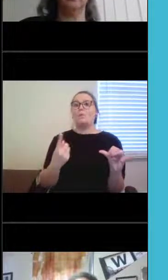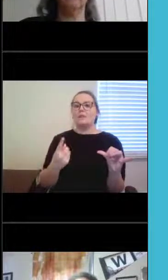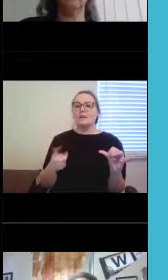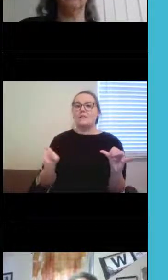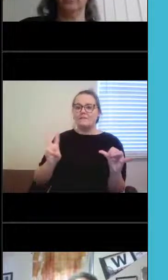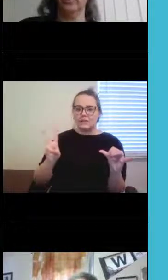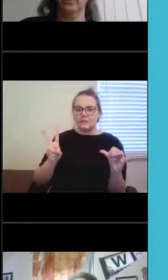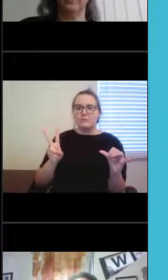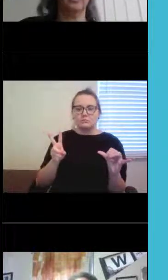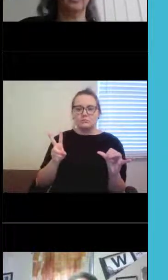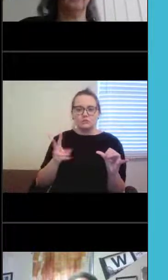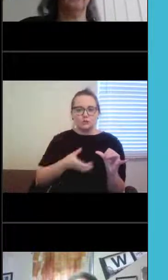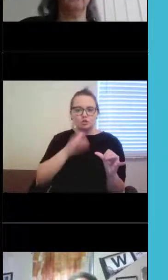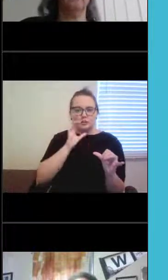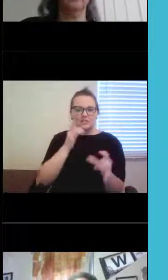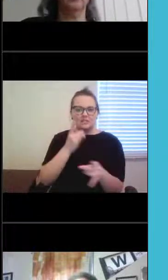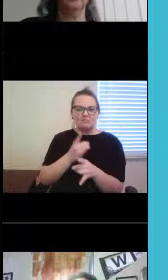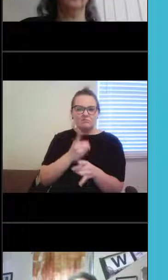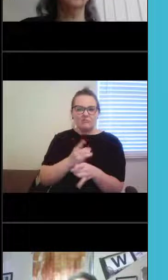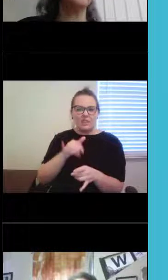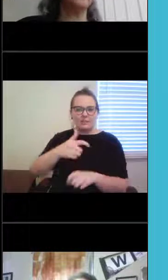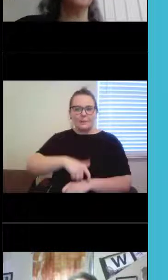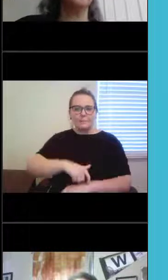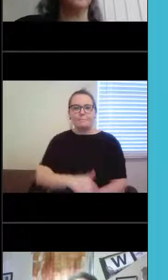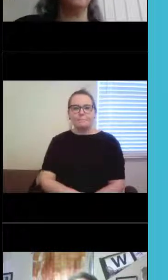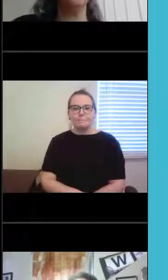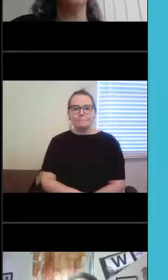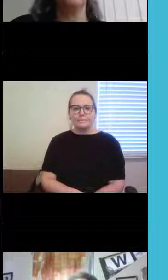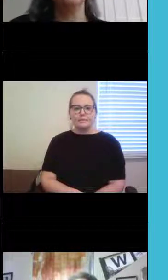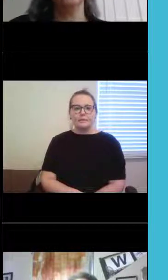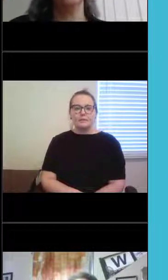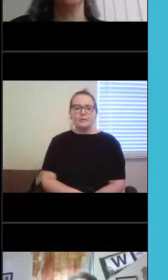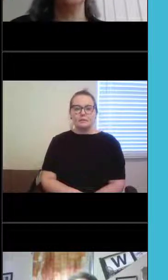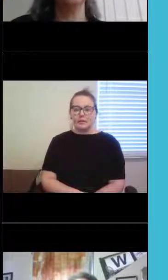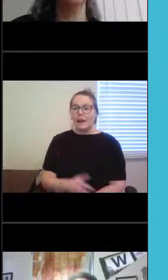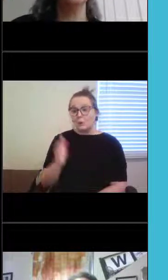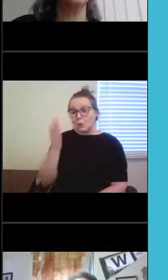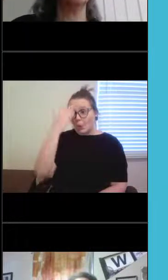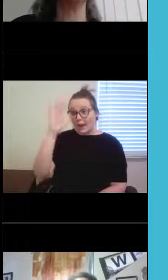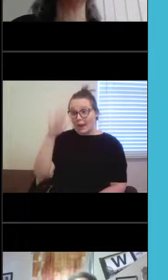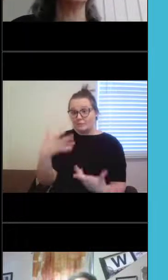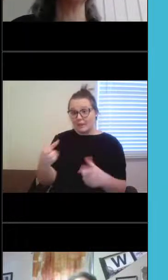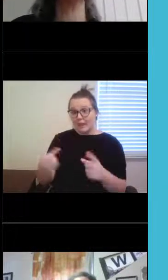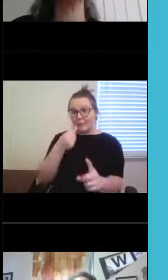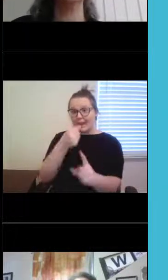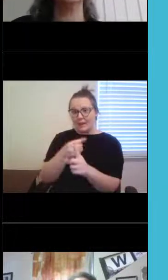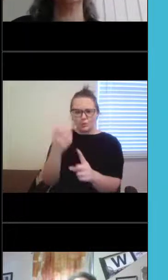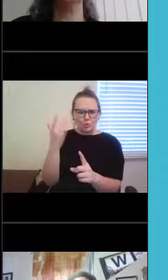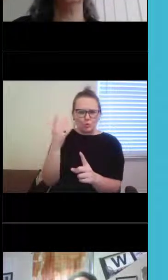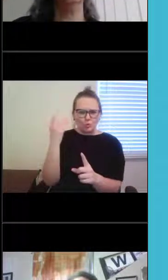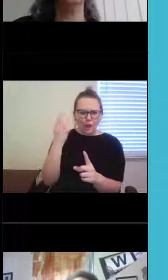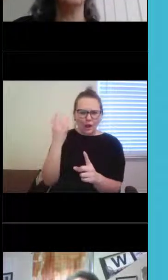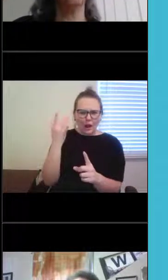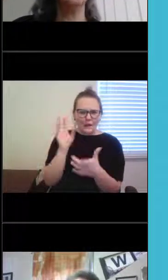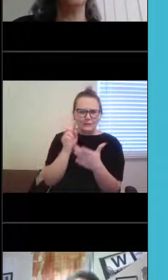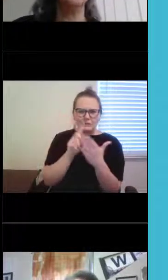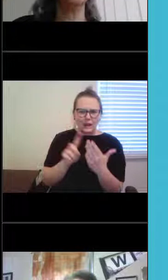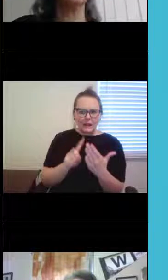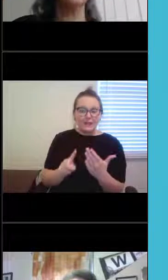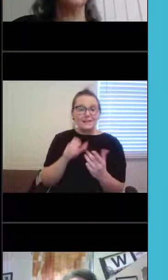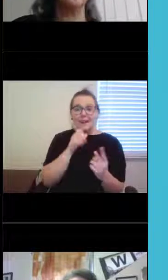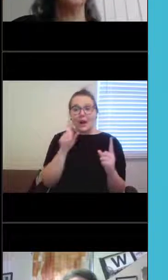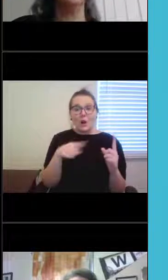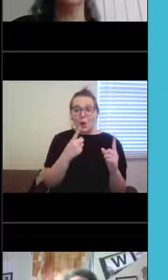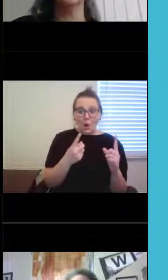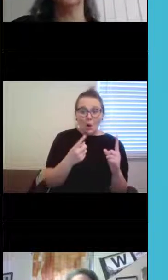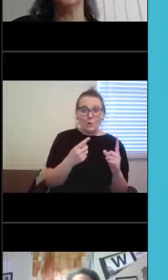victim to be drinking at the time. We know this has a big impact, though, and the reason we're studying this also is because not all, but many